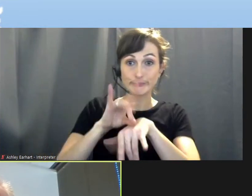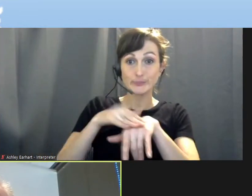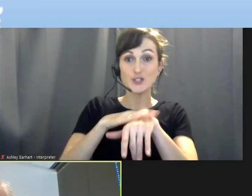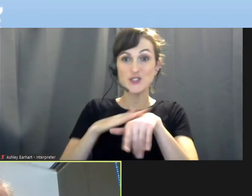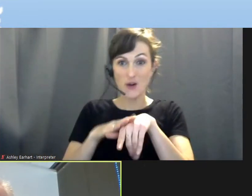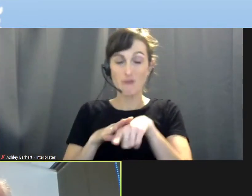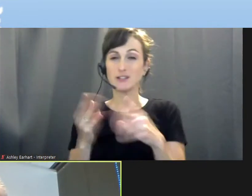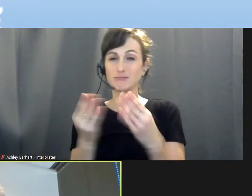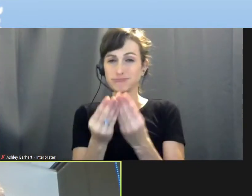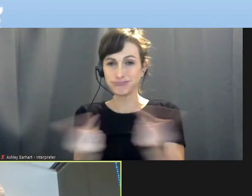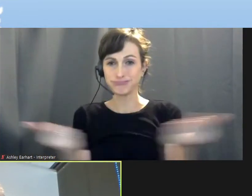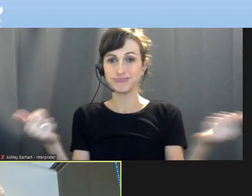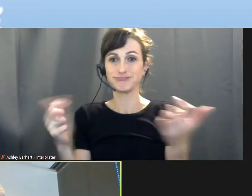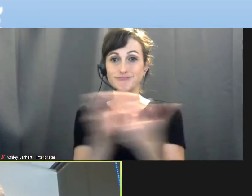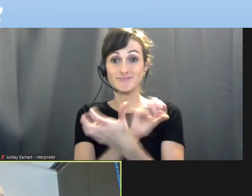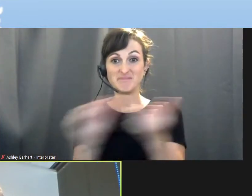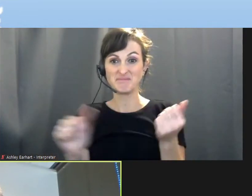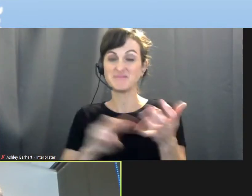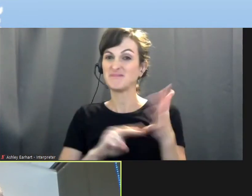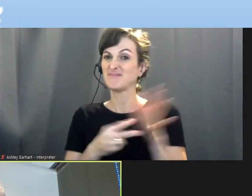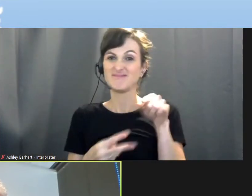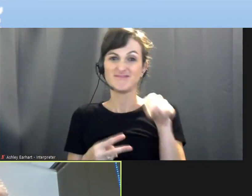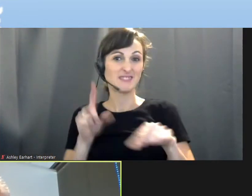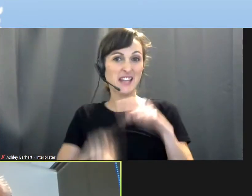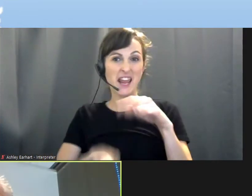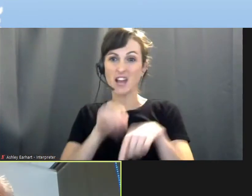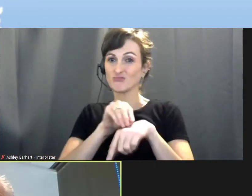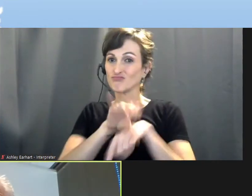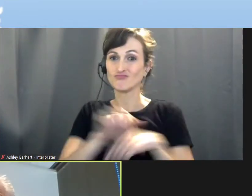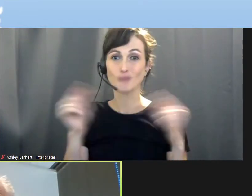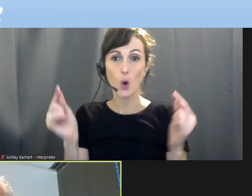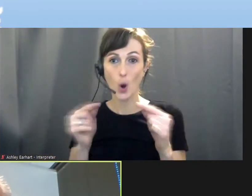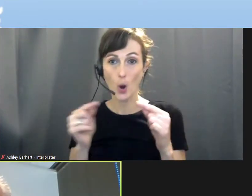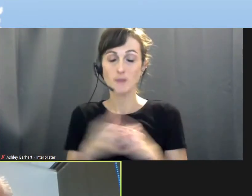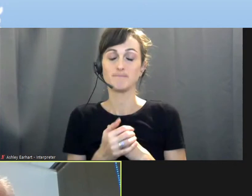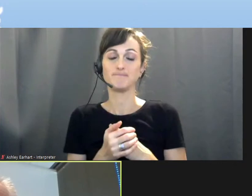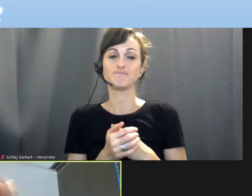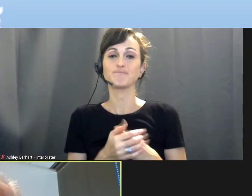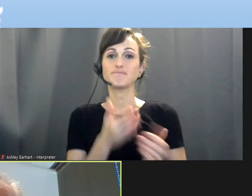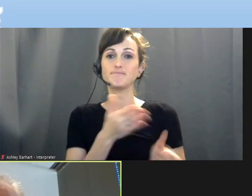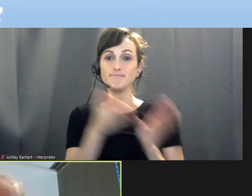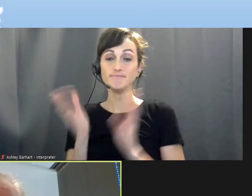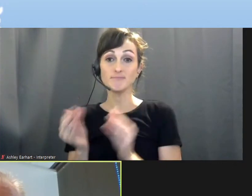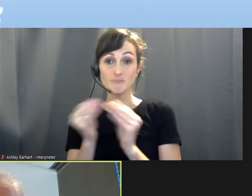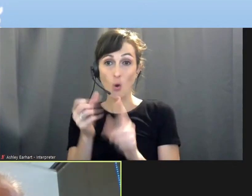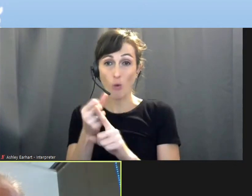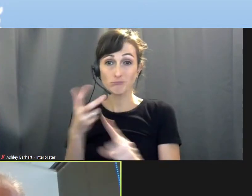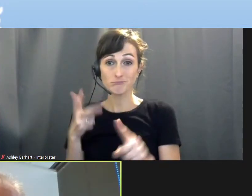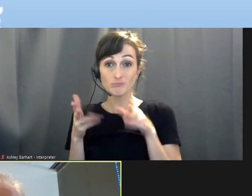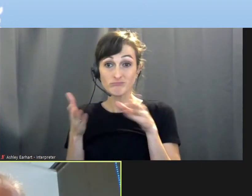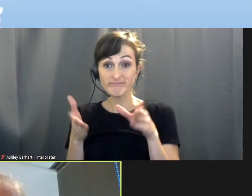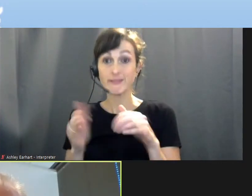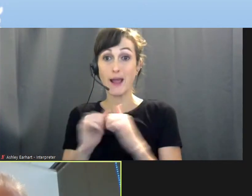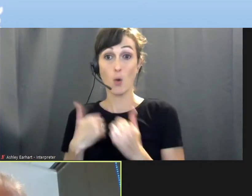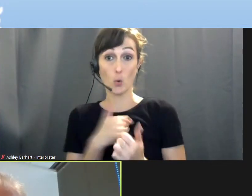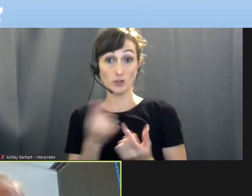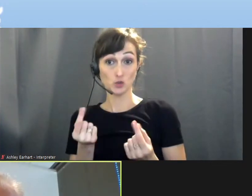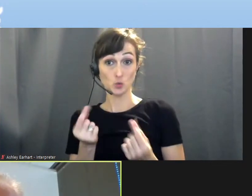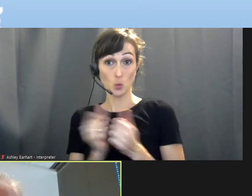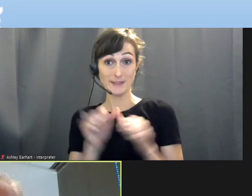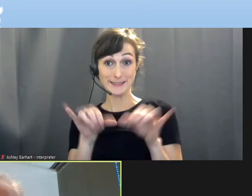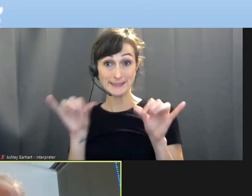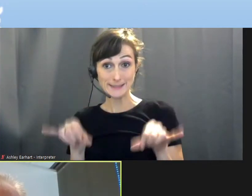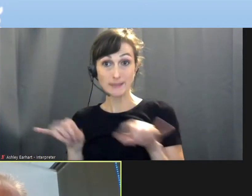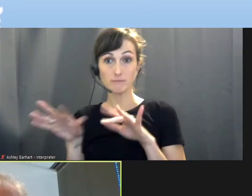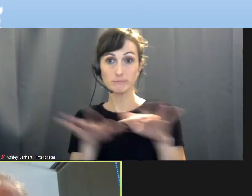them inactive. And in a more descriptive way of how we do it with our systems or with